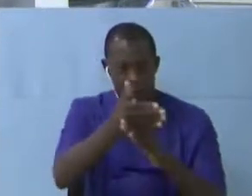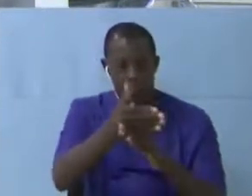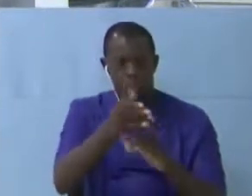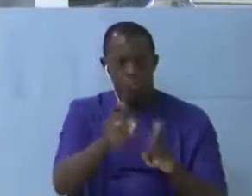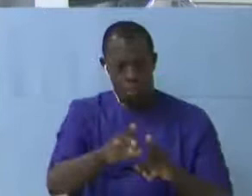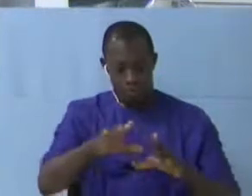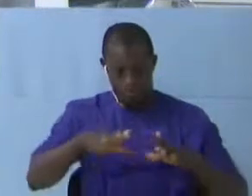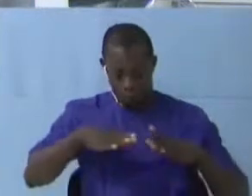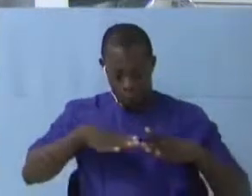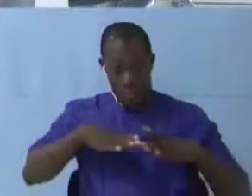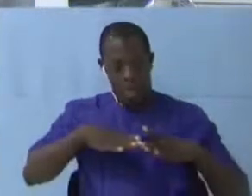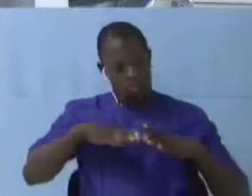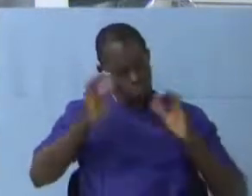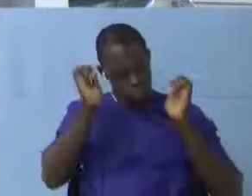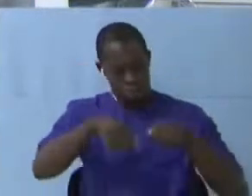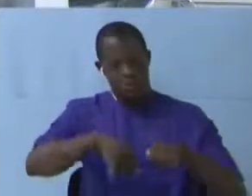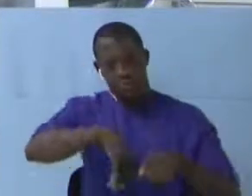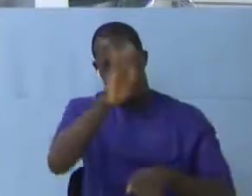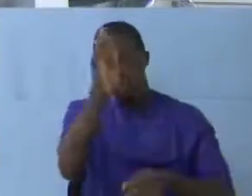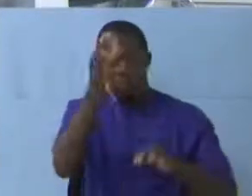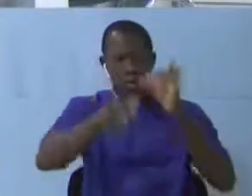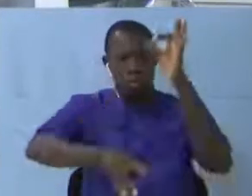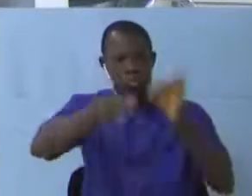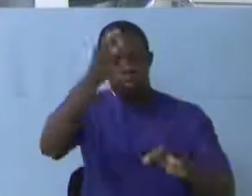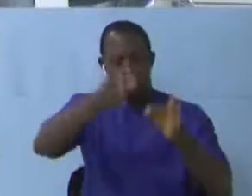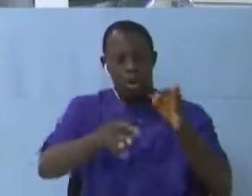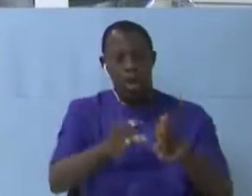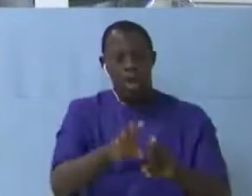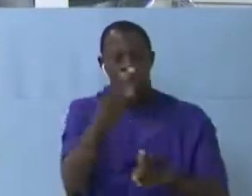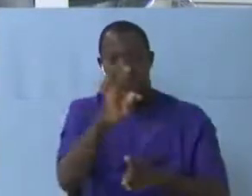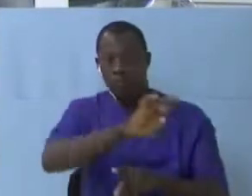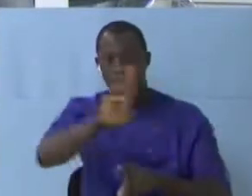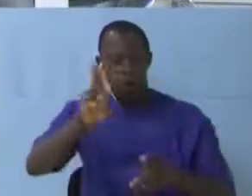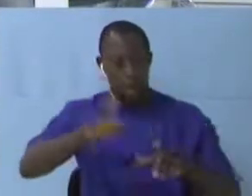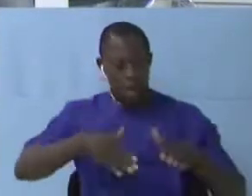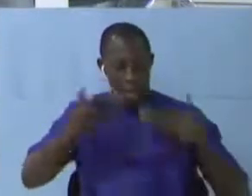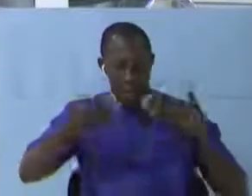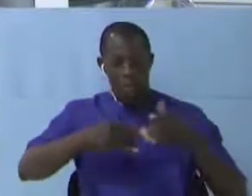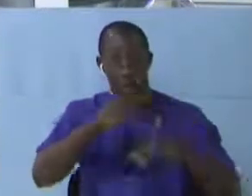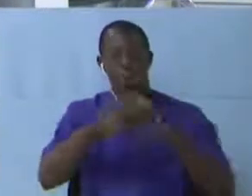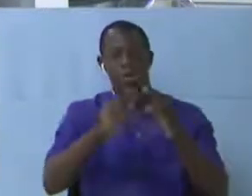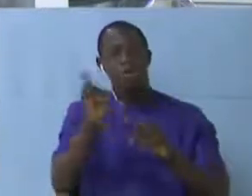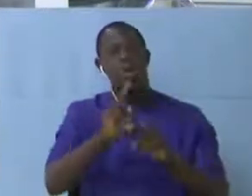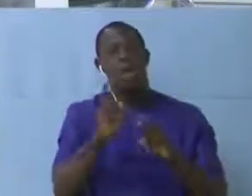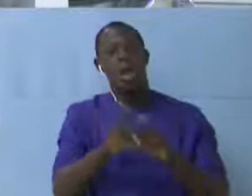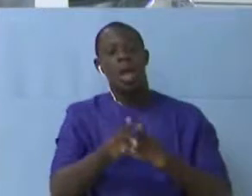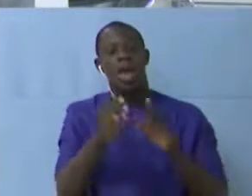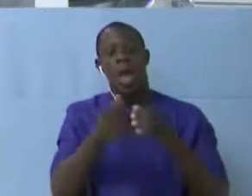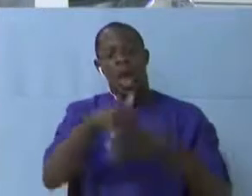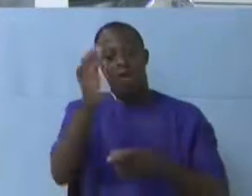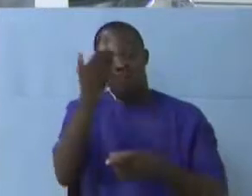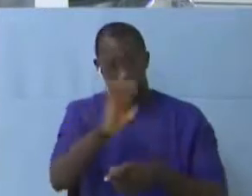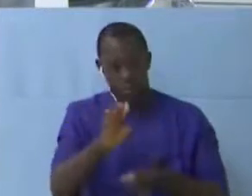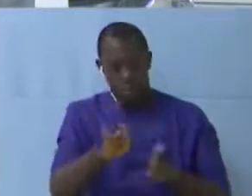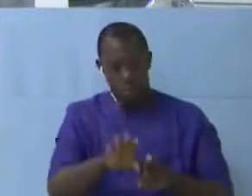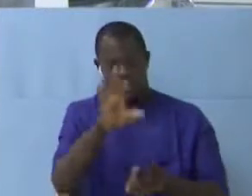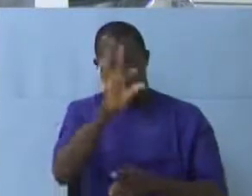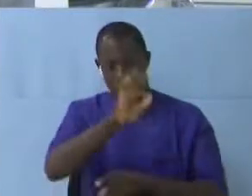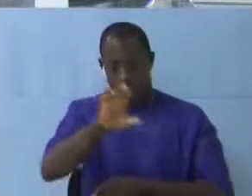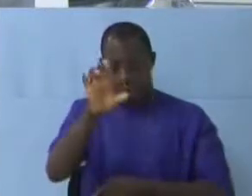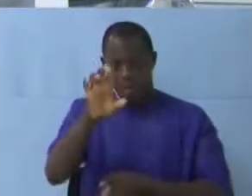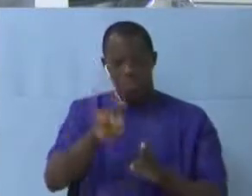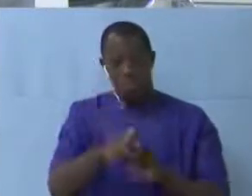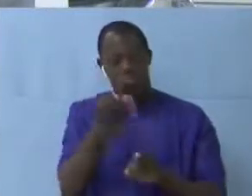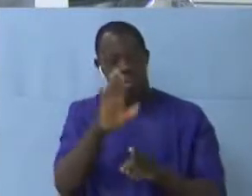to go to court if we're not happy with what comes out of this process and maybe the way the recommendations